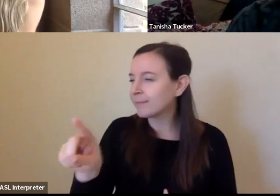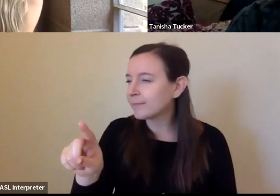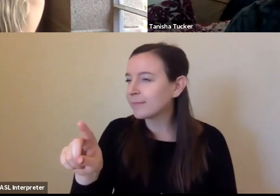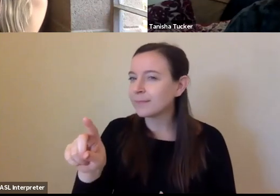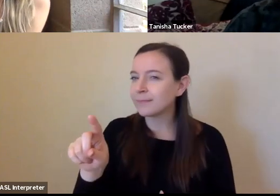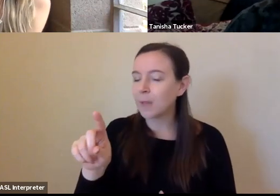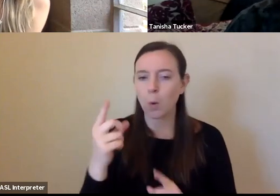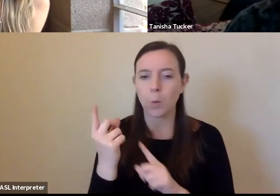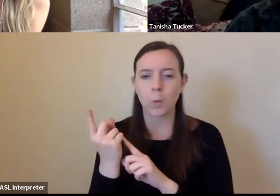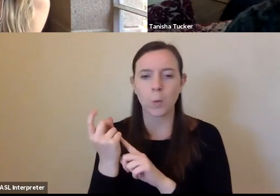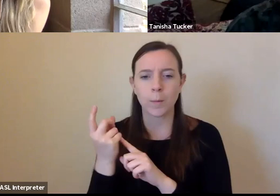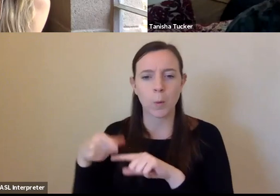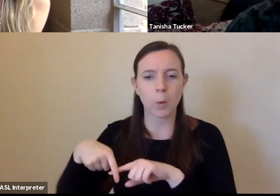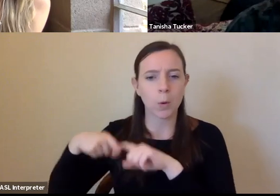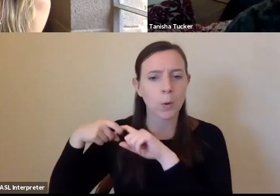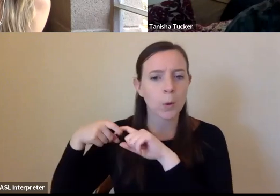we've got